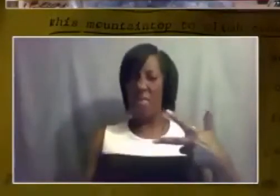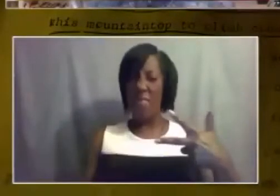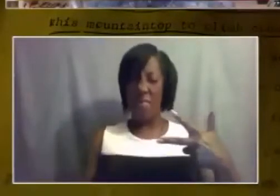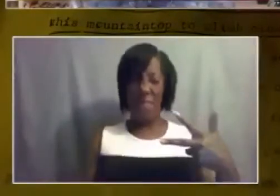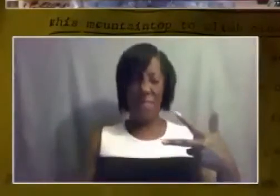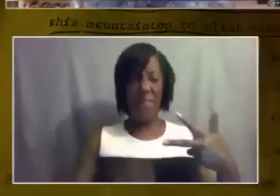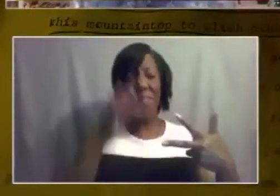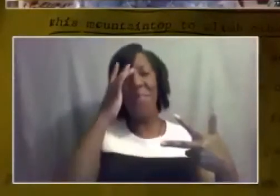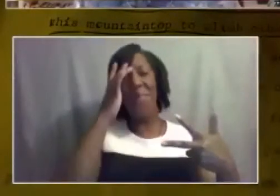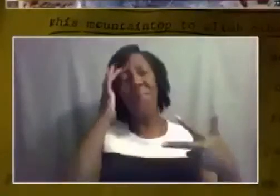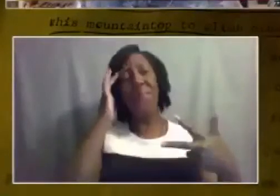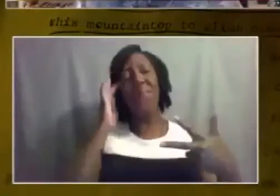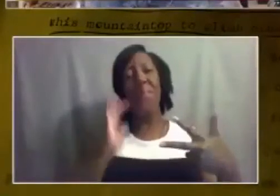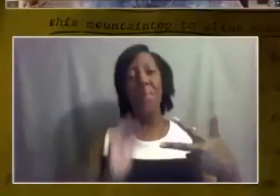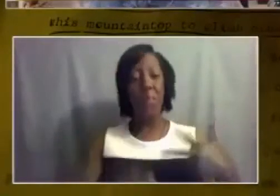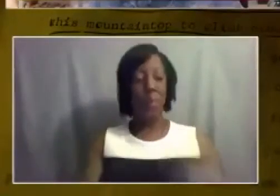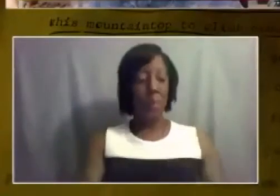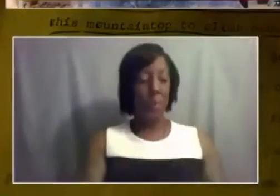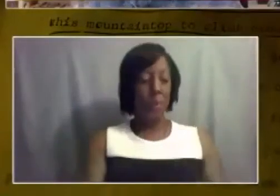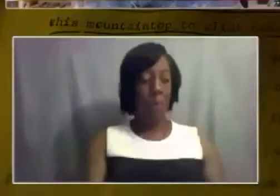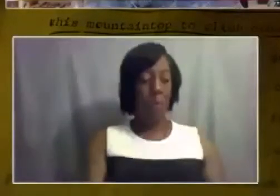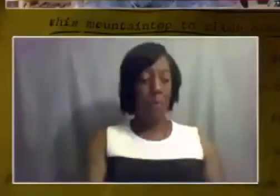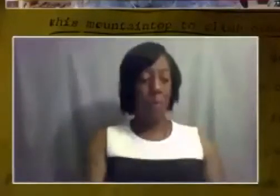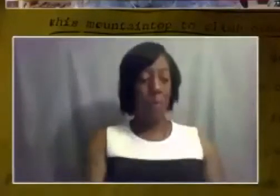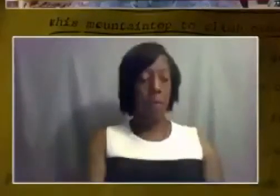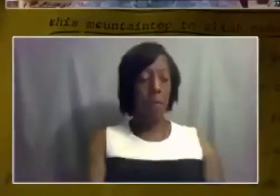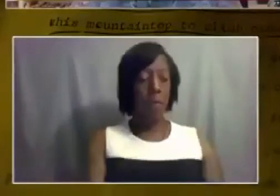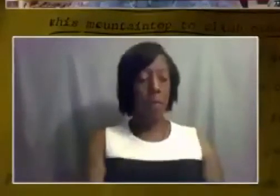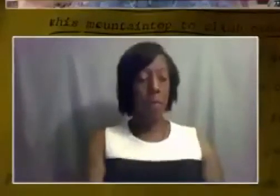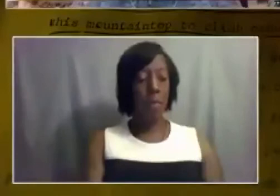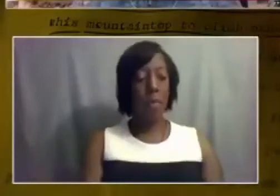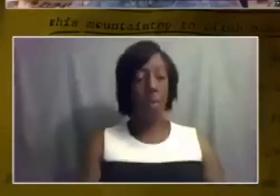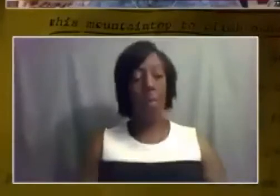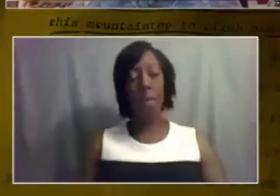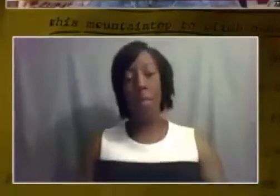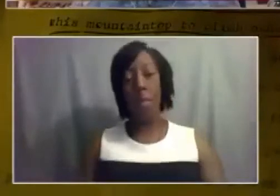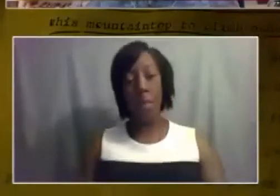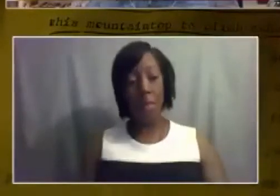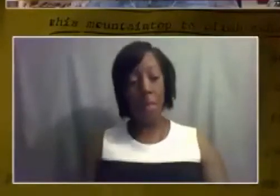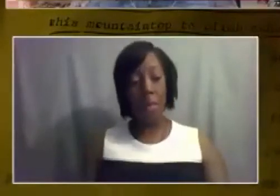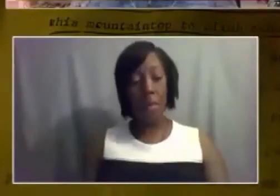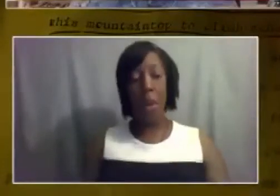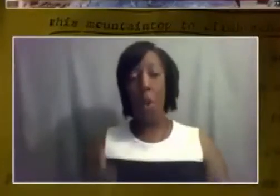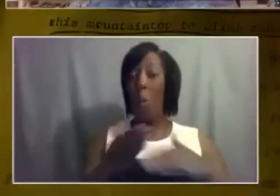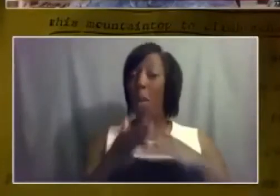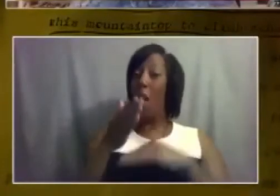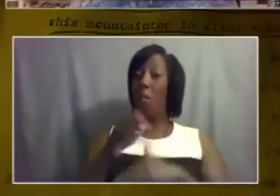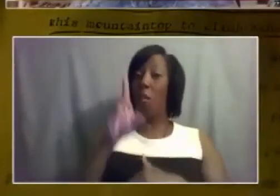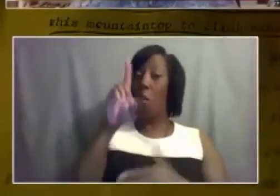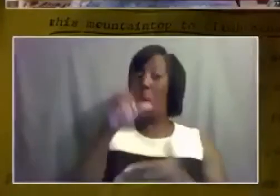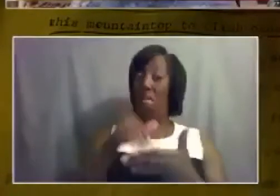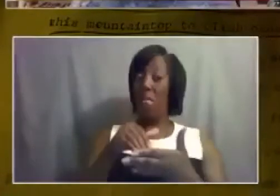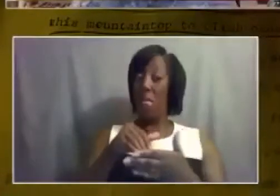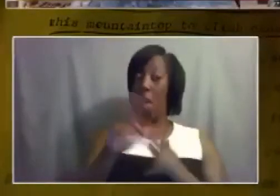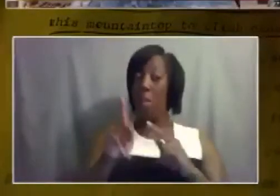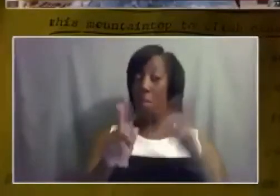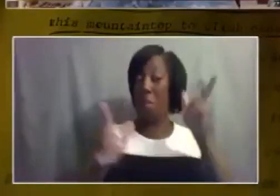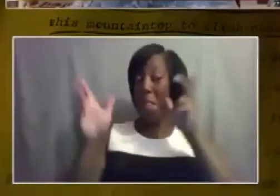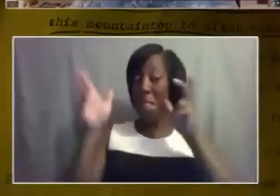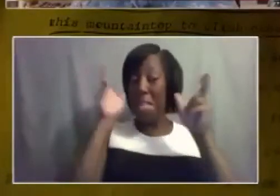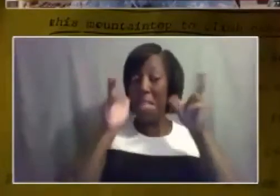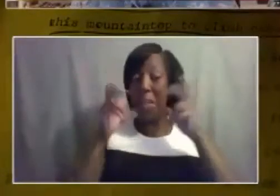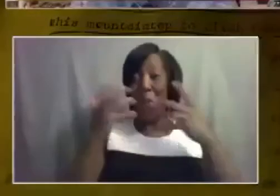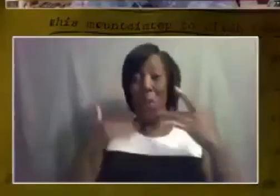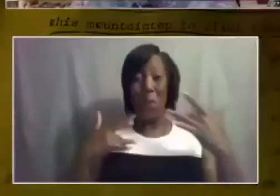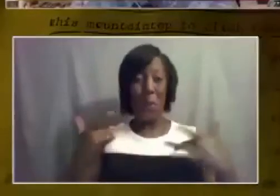me from the listeners, and we have over 1,000 people listening on various platforms, so it's very